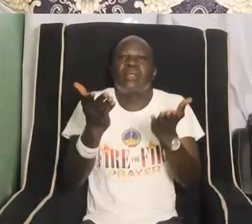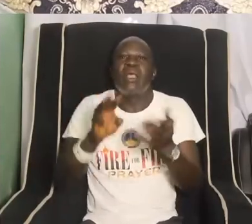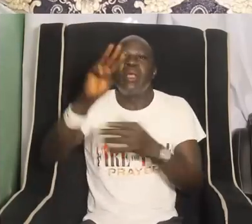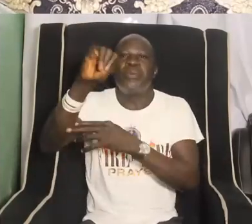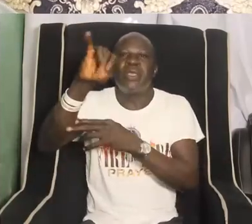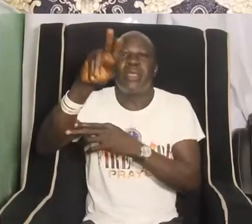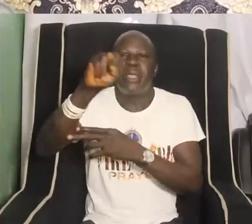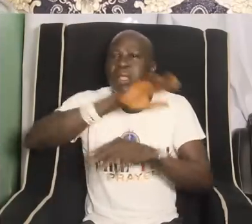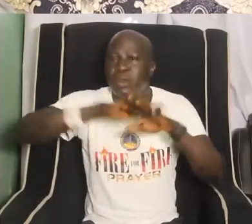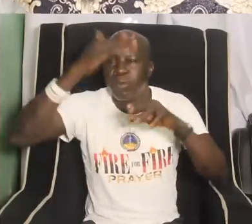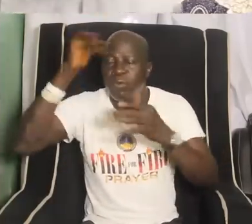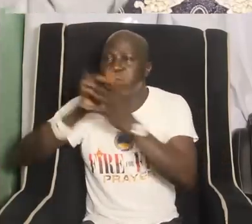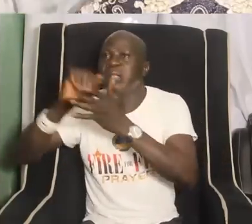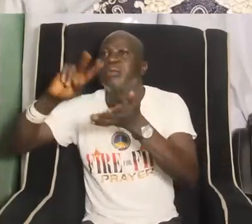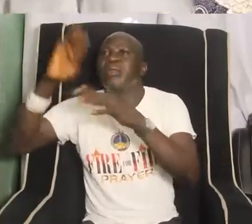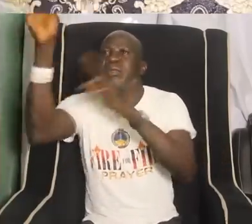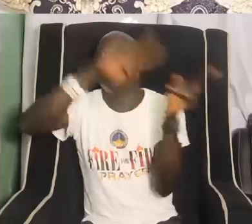In the mighty name of Jesus.